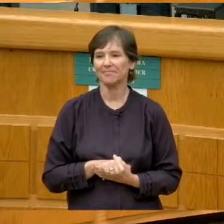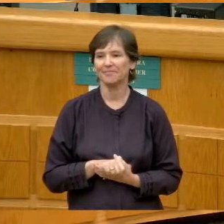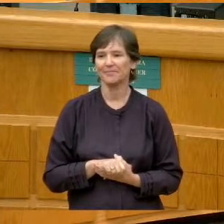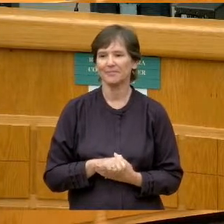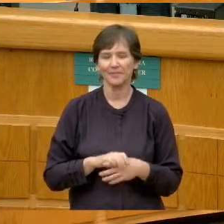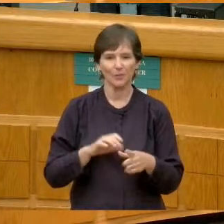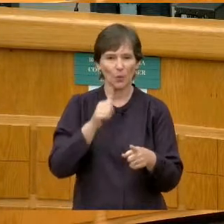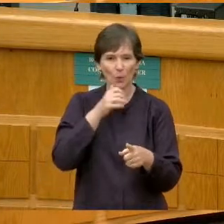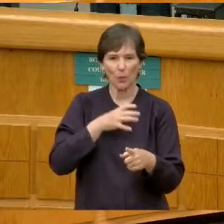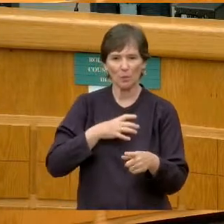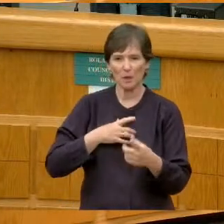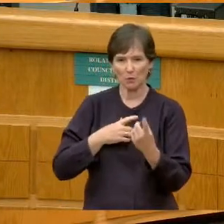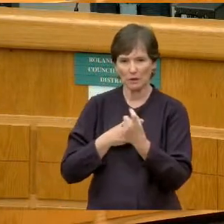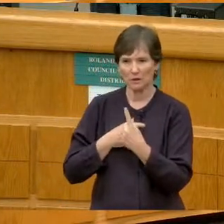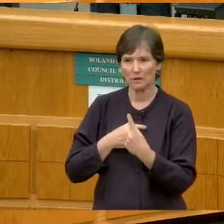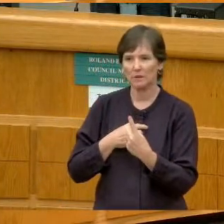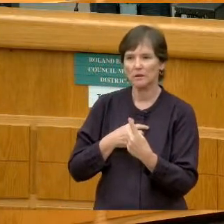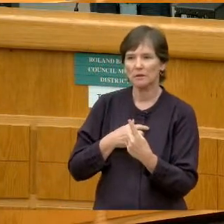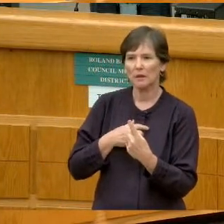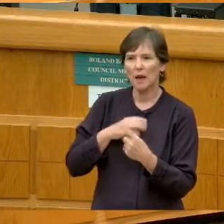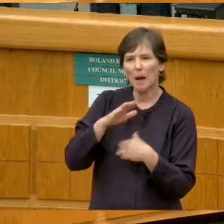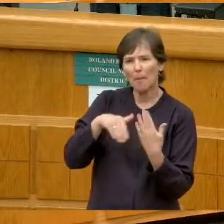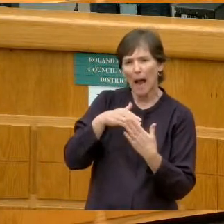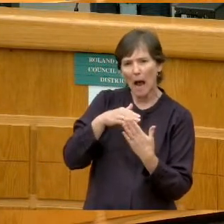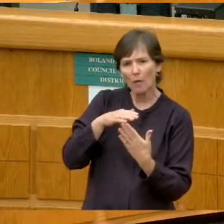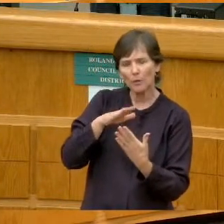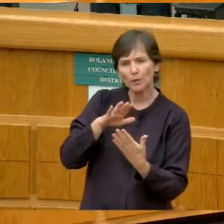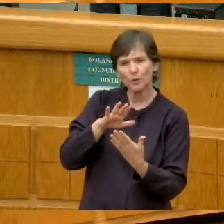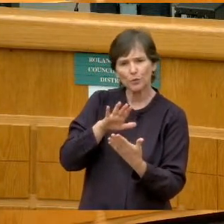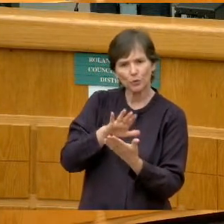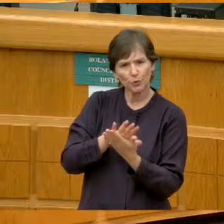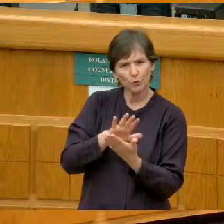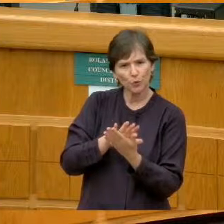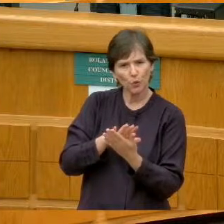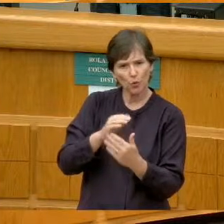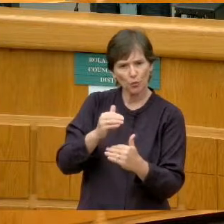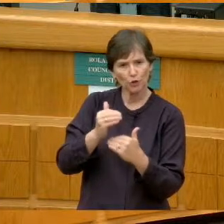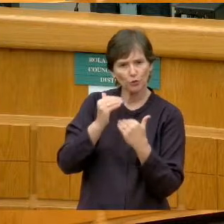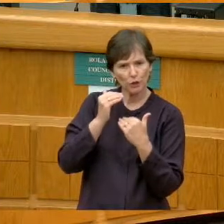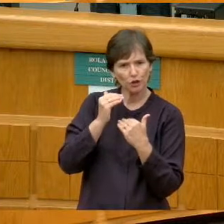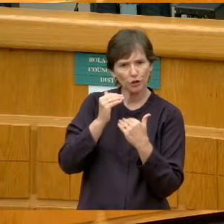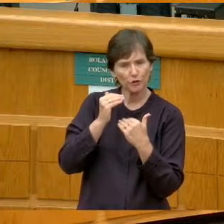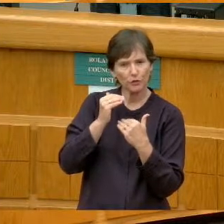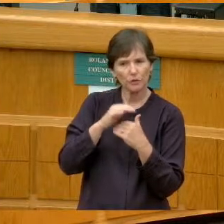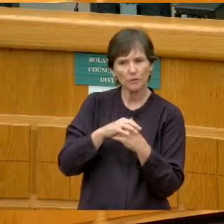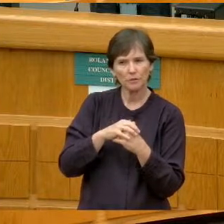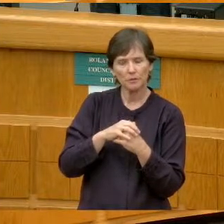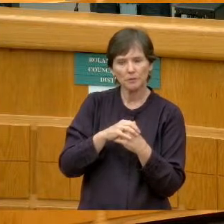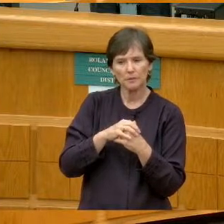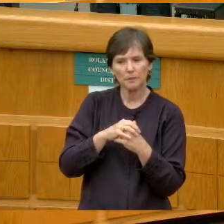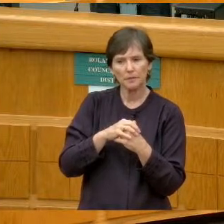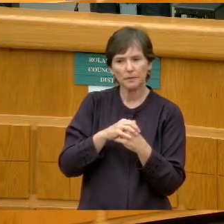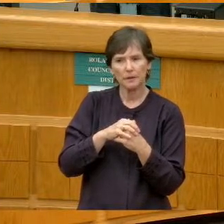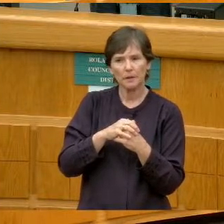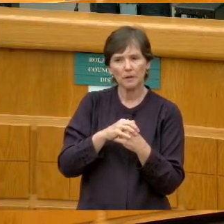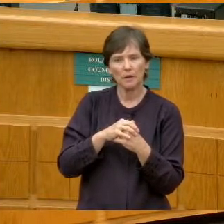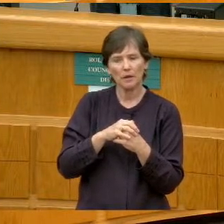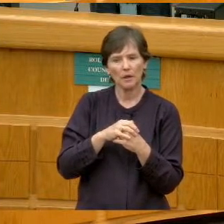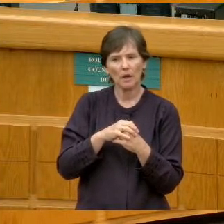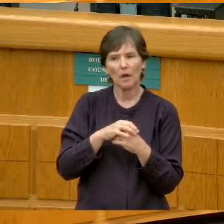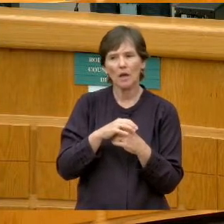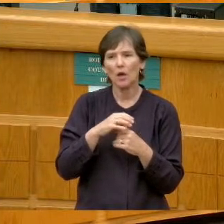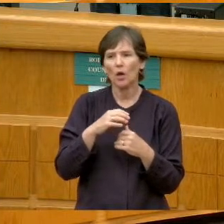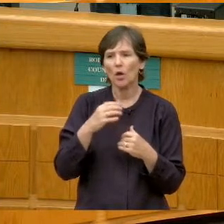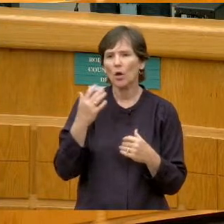This is about the in-person school restrictions, so whoever. Okay, I'll try. Okay. Yeah. Mainly just